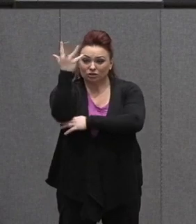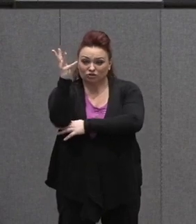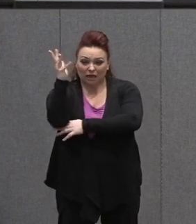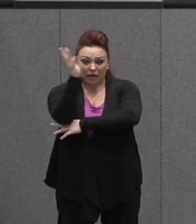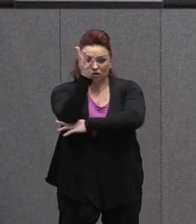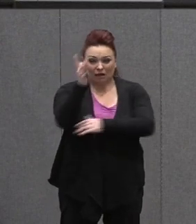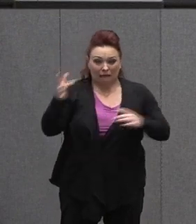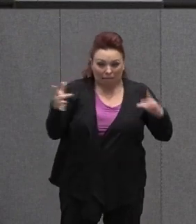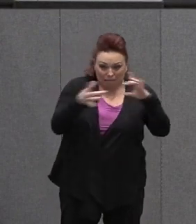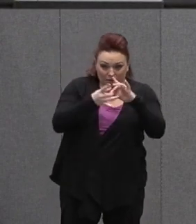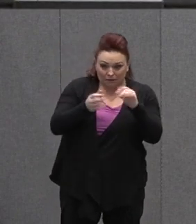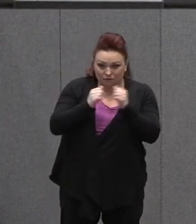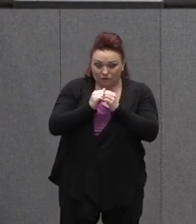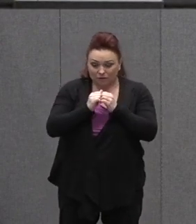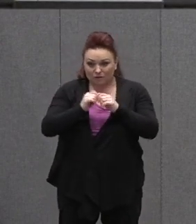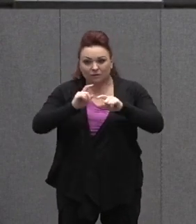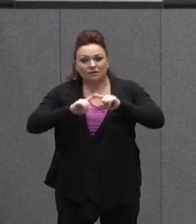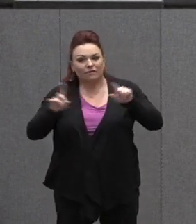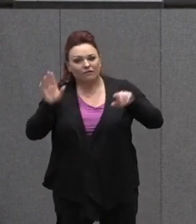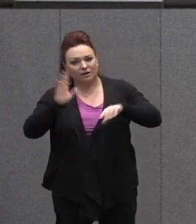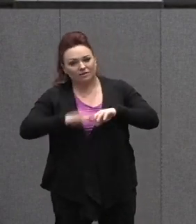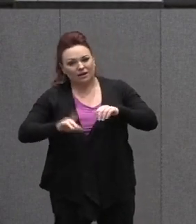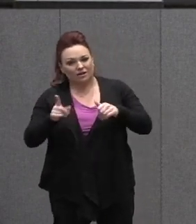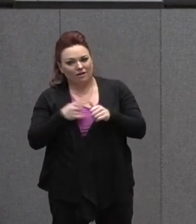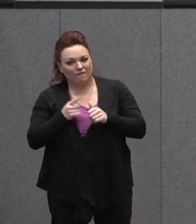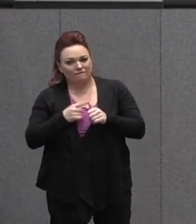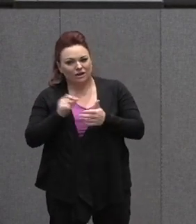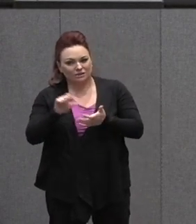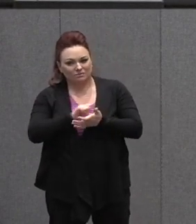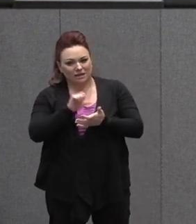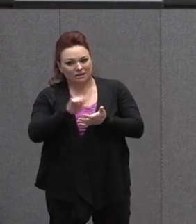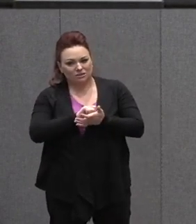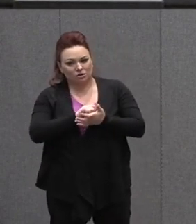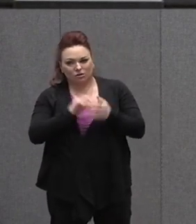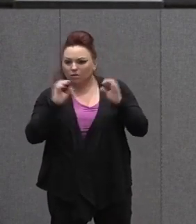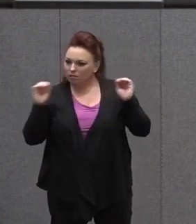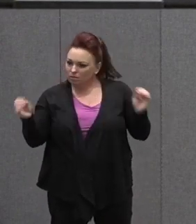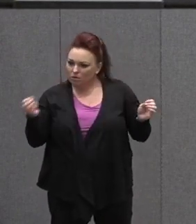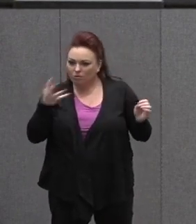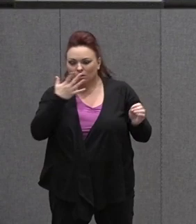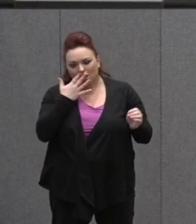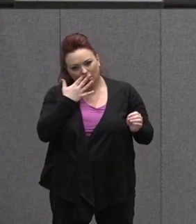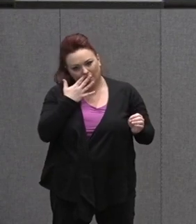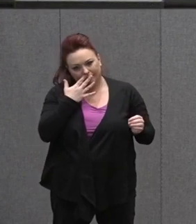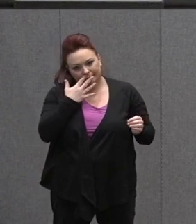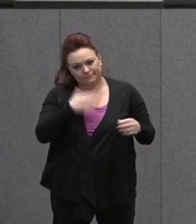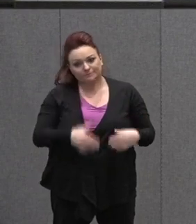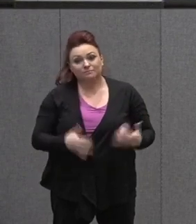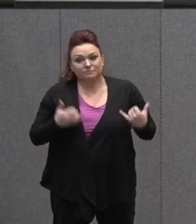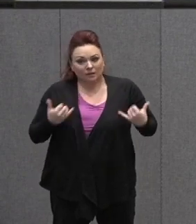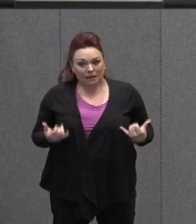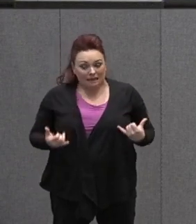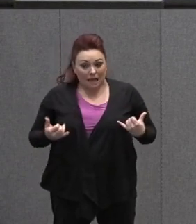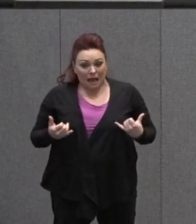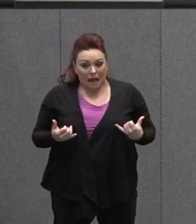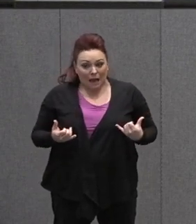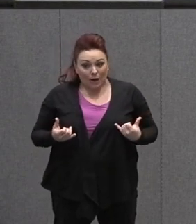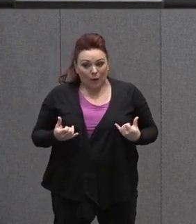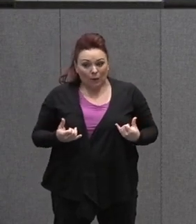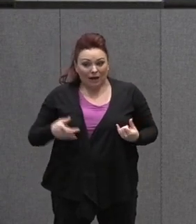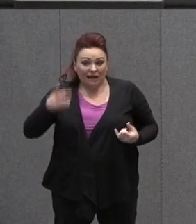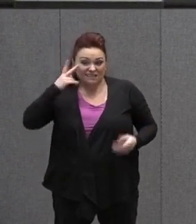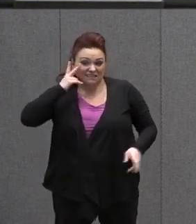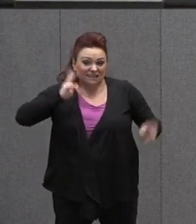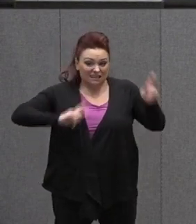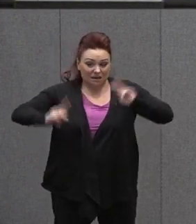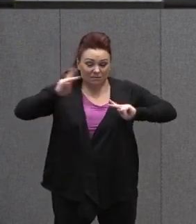this looks so different than one of our first pages where there was no color. Now, I see the